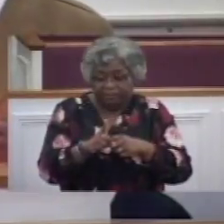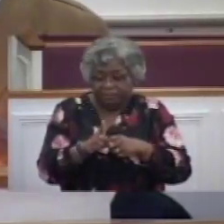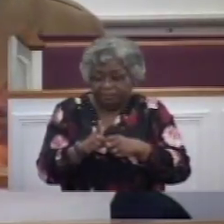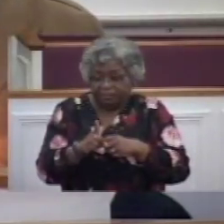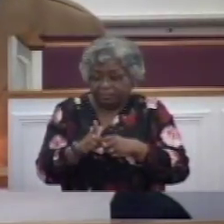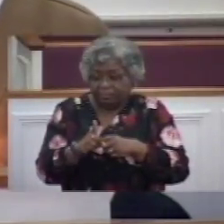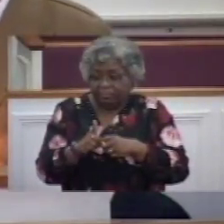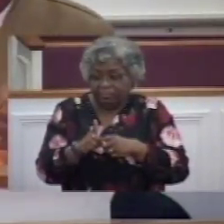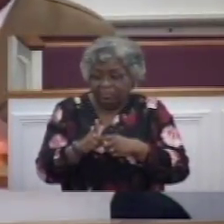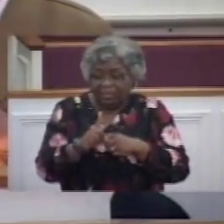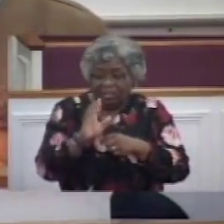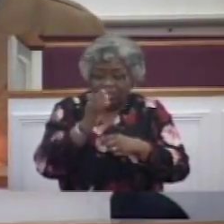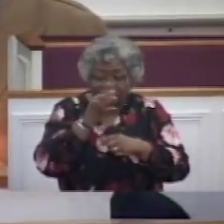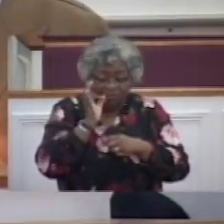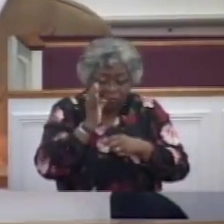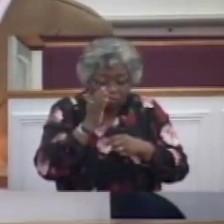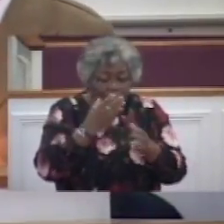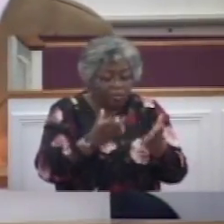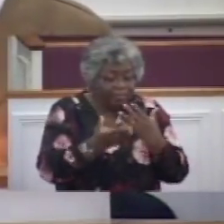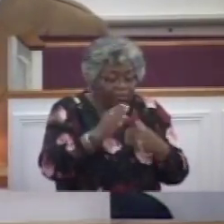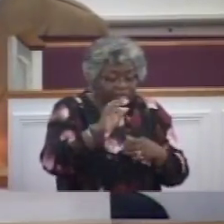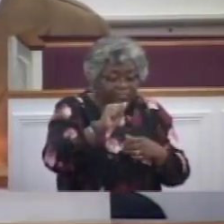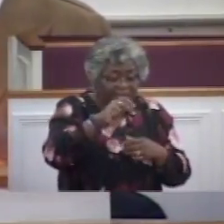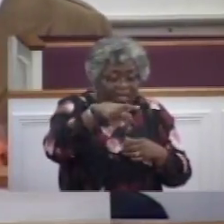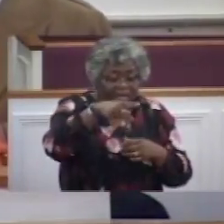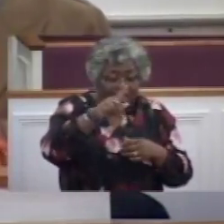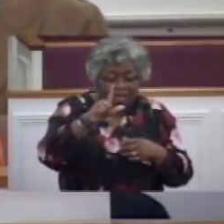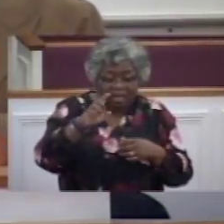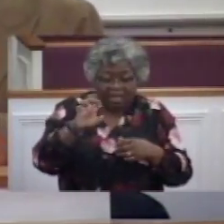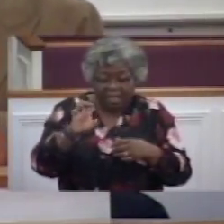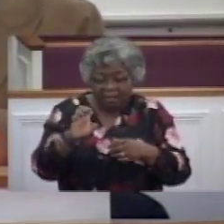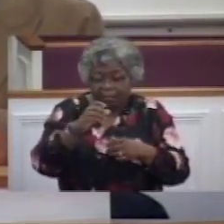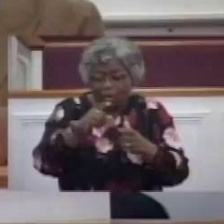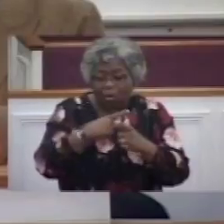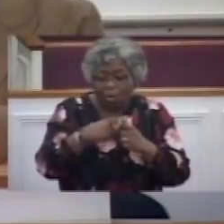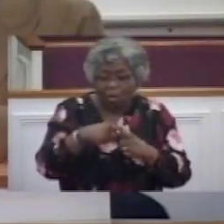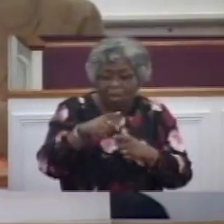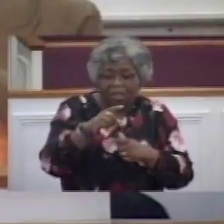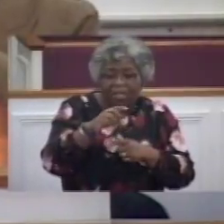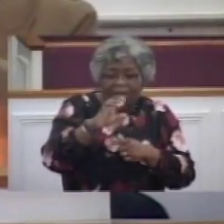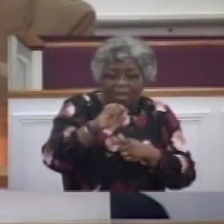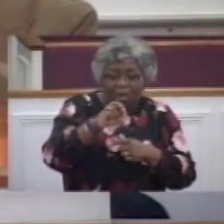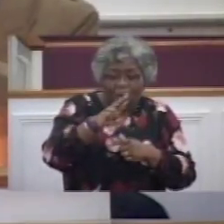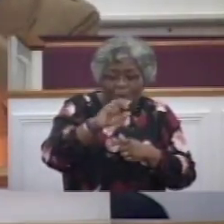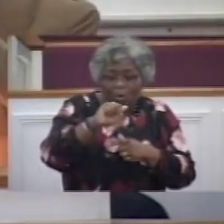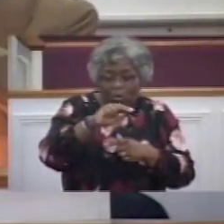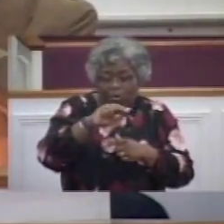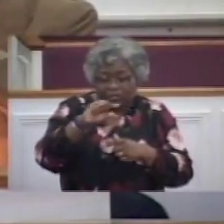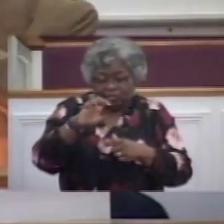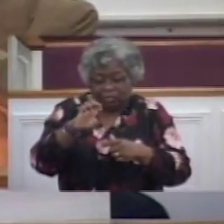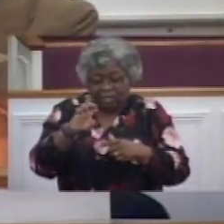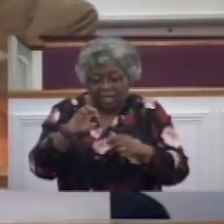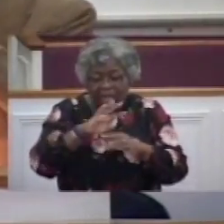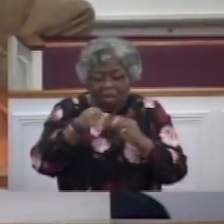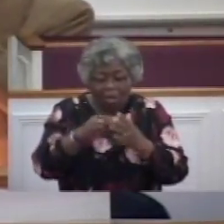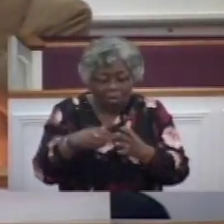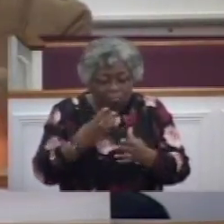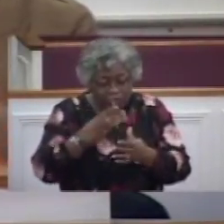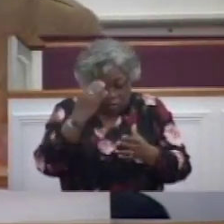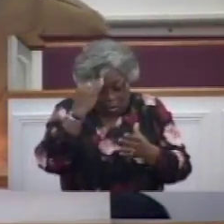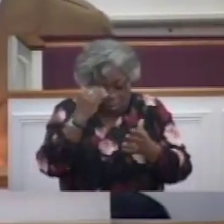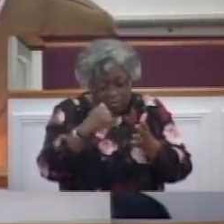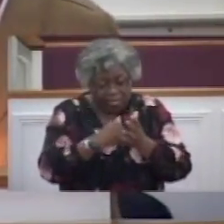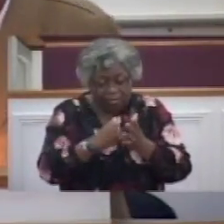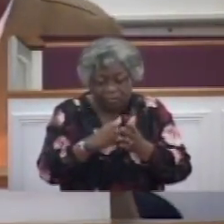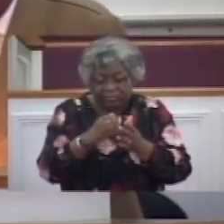it was an apple, don't know whether it was an orange, all it was a fruit that God said you